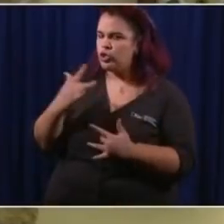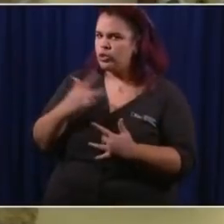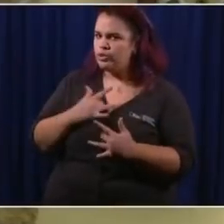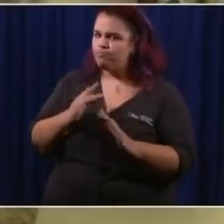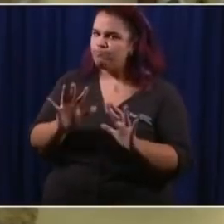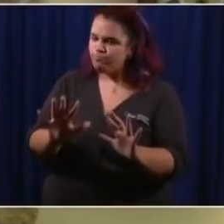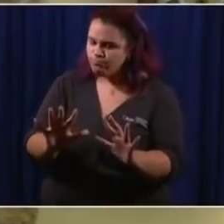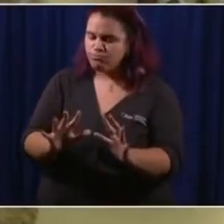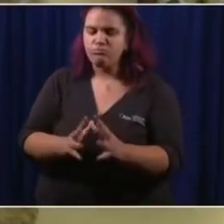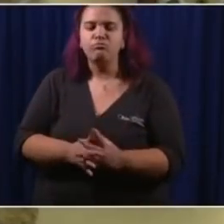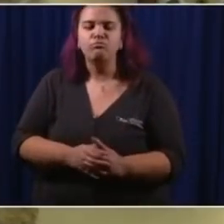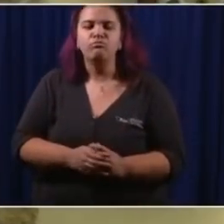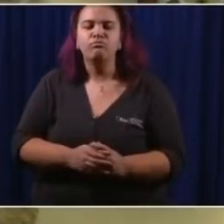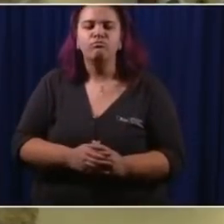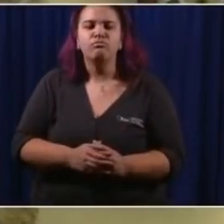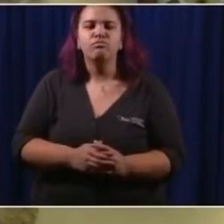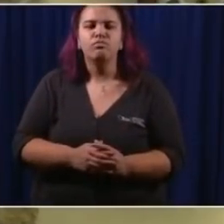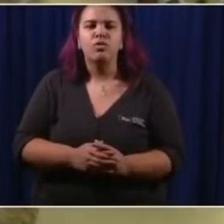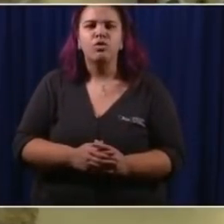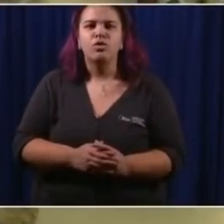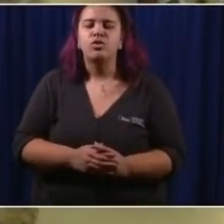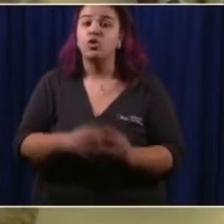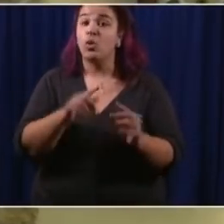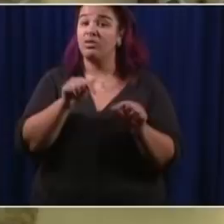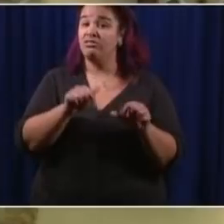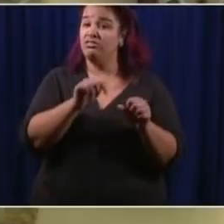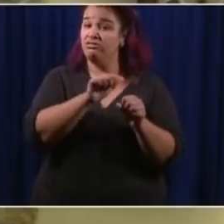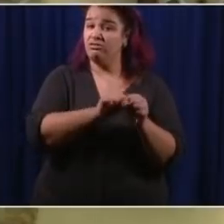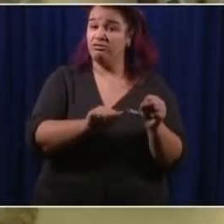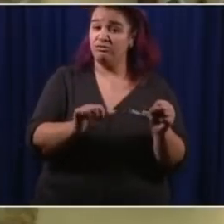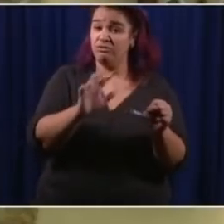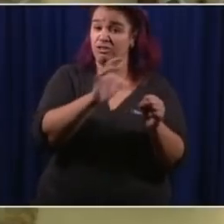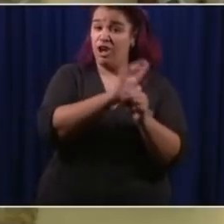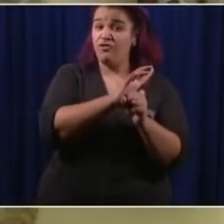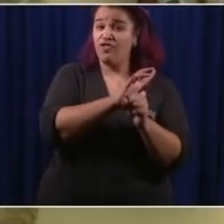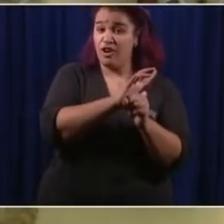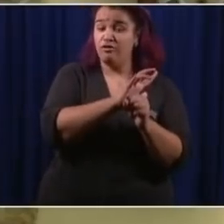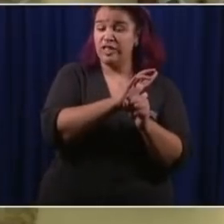is that in the world of the COVID virus that we'll see